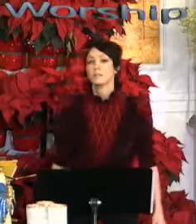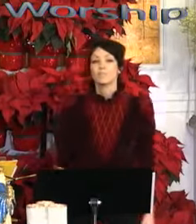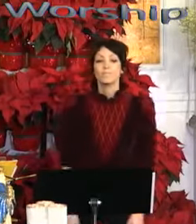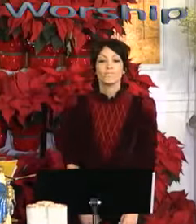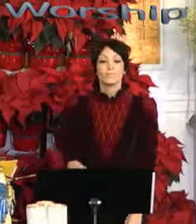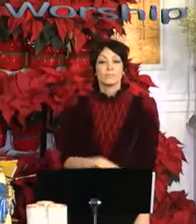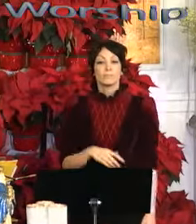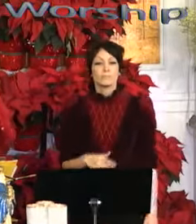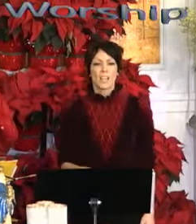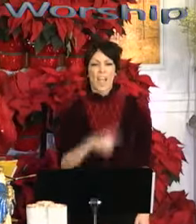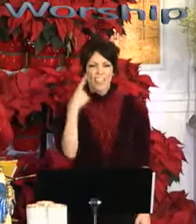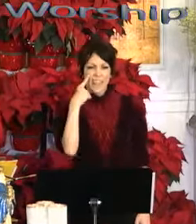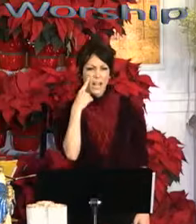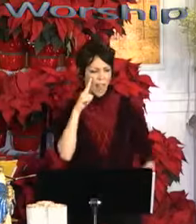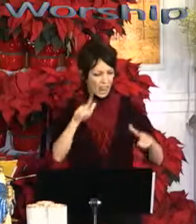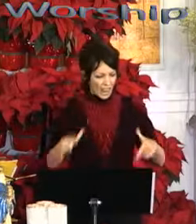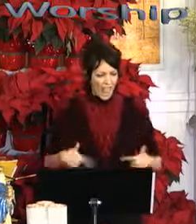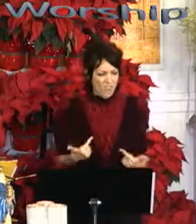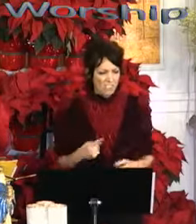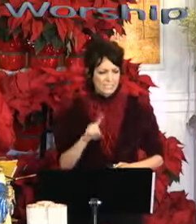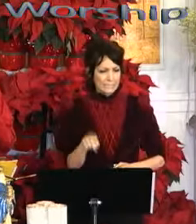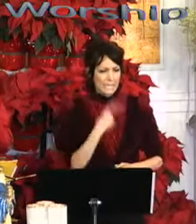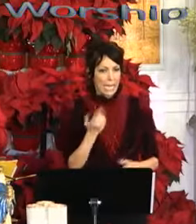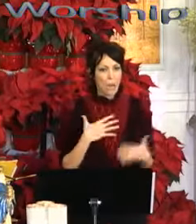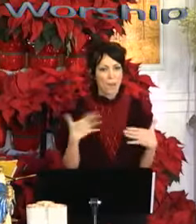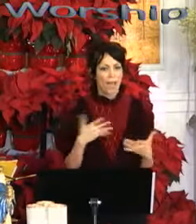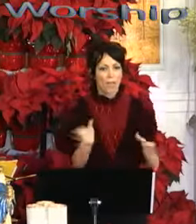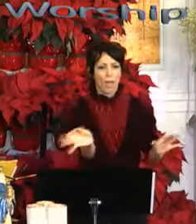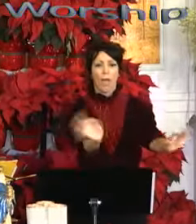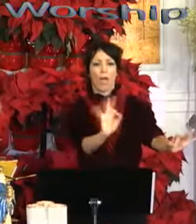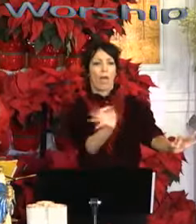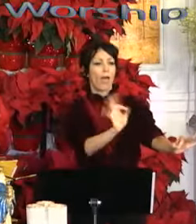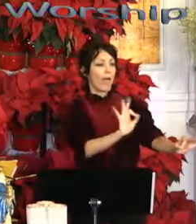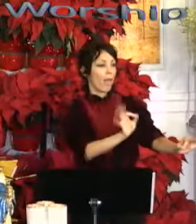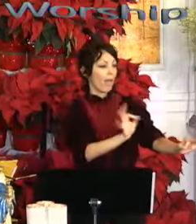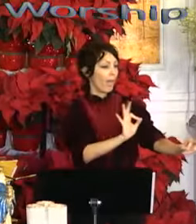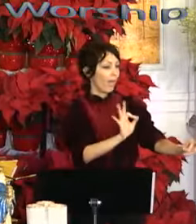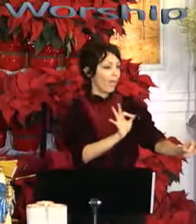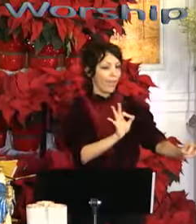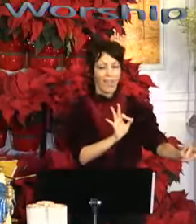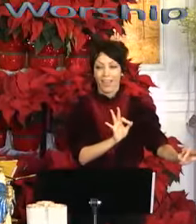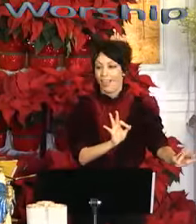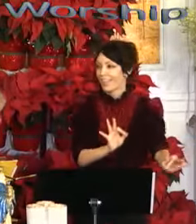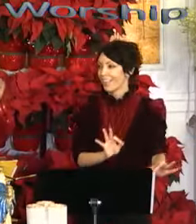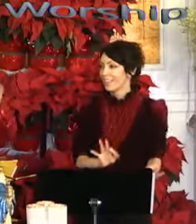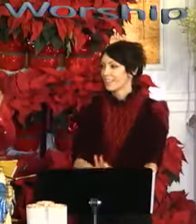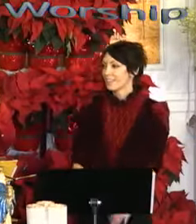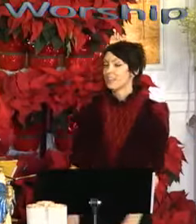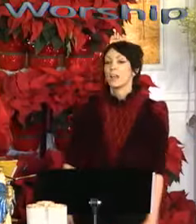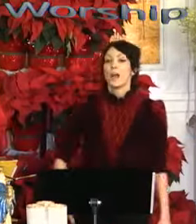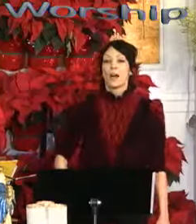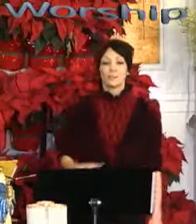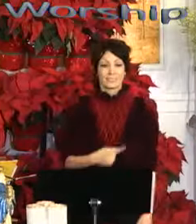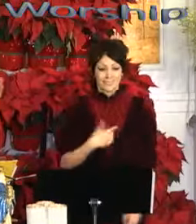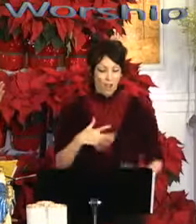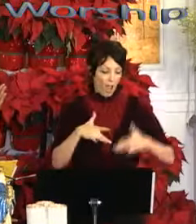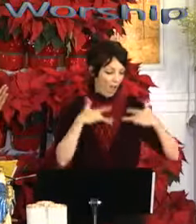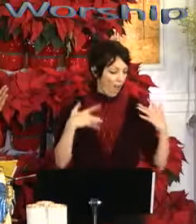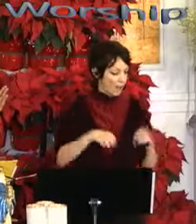May you never take one single breath for granted. And God